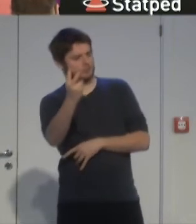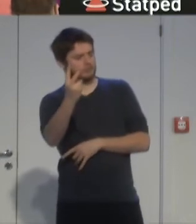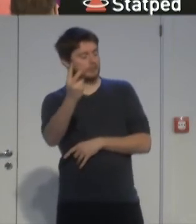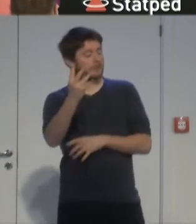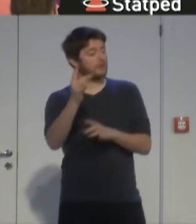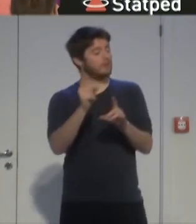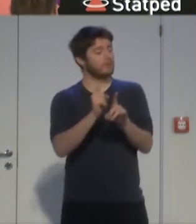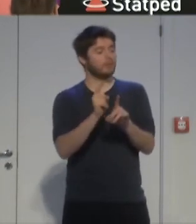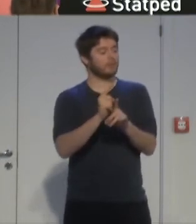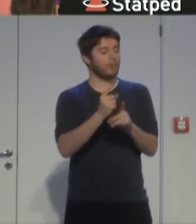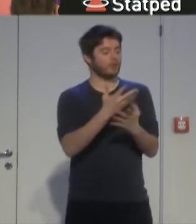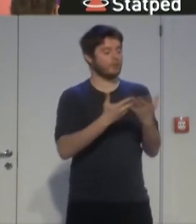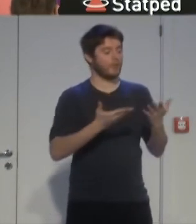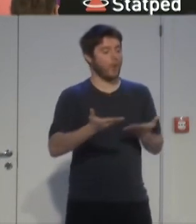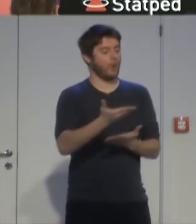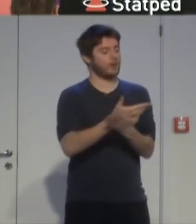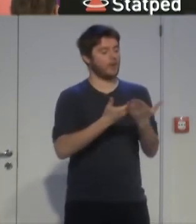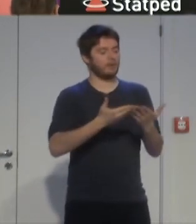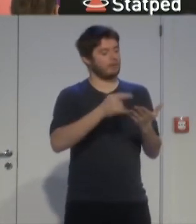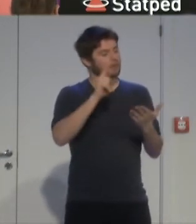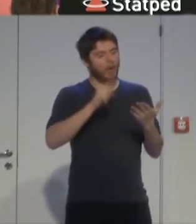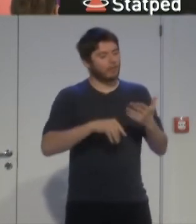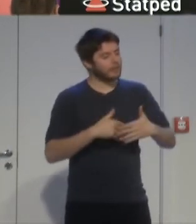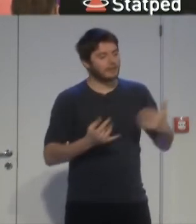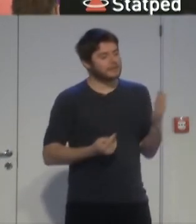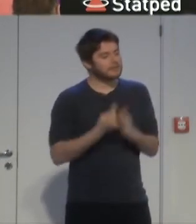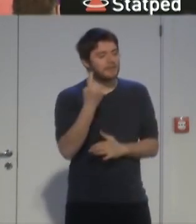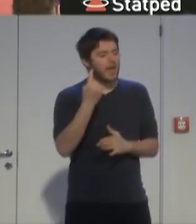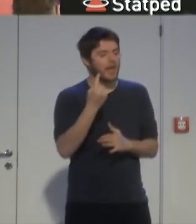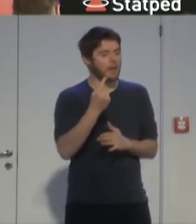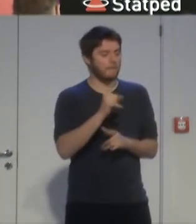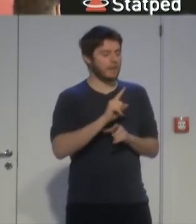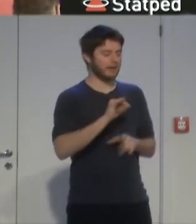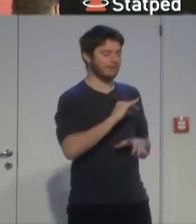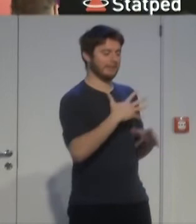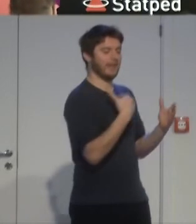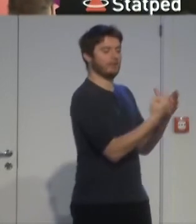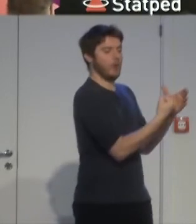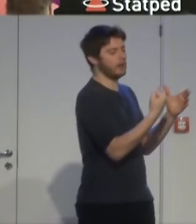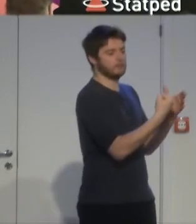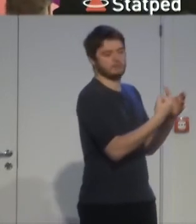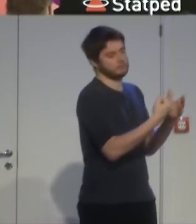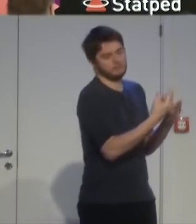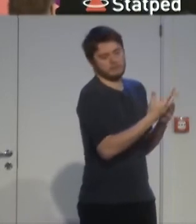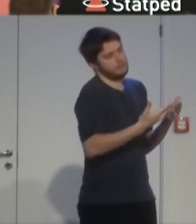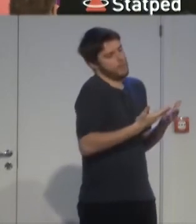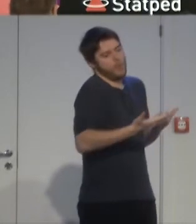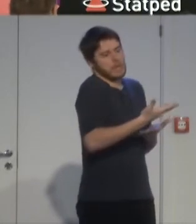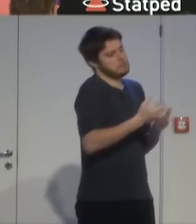no languaging that can happen in isolation.